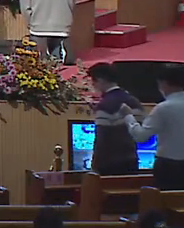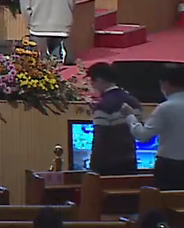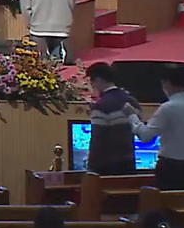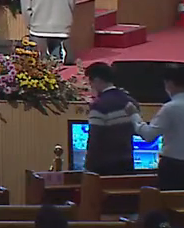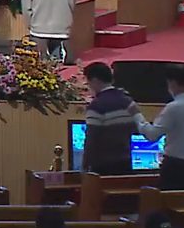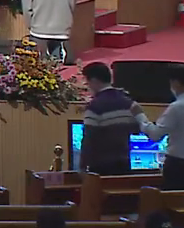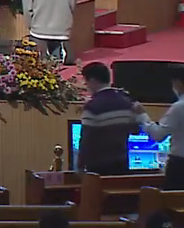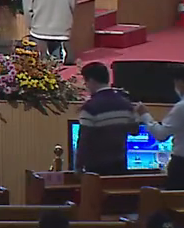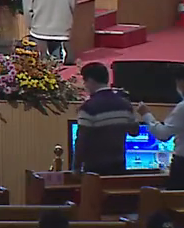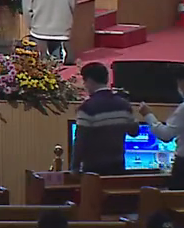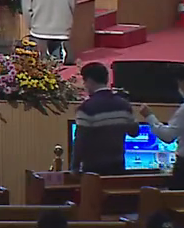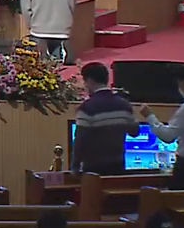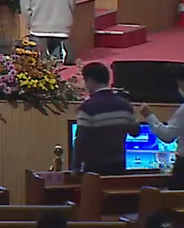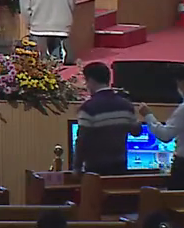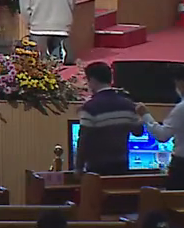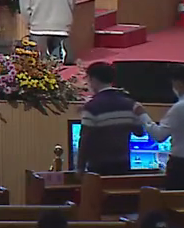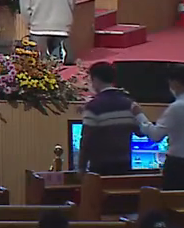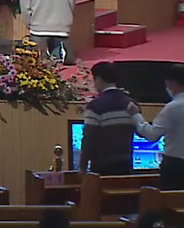foreign